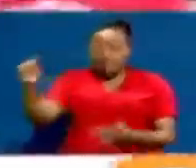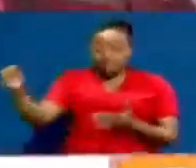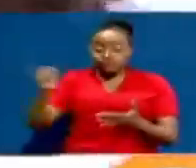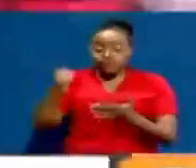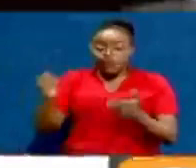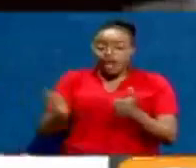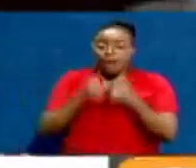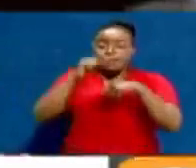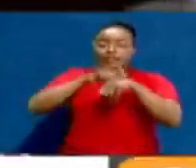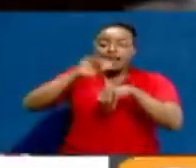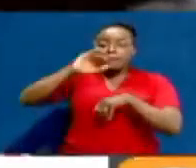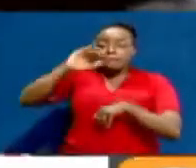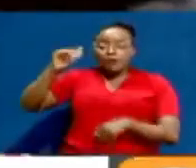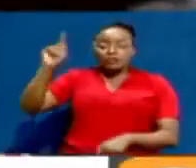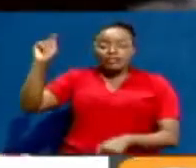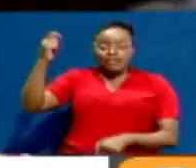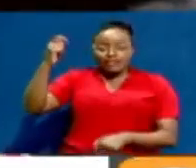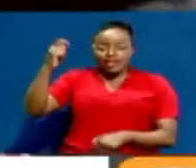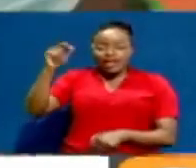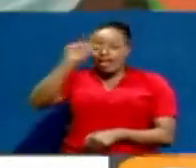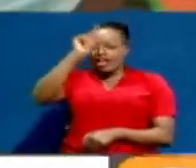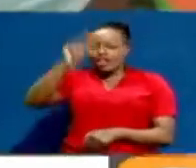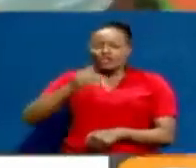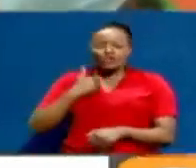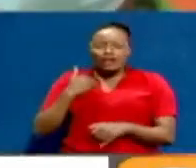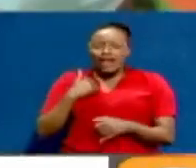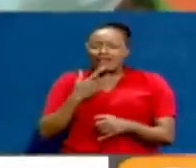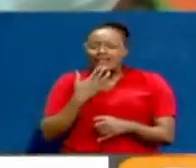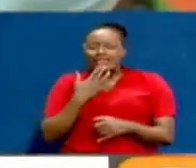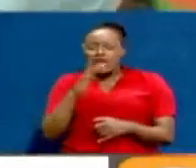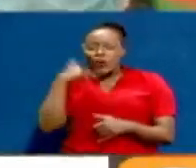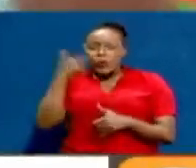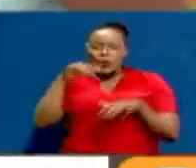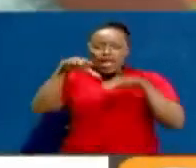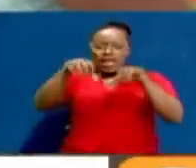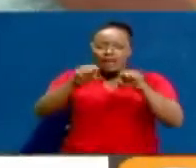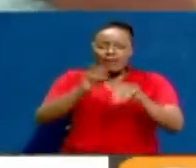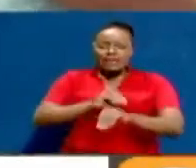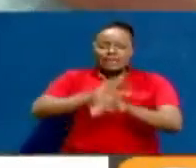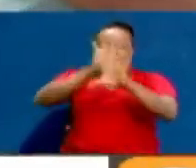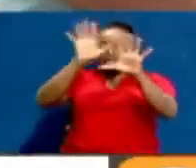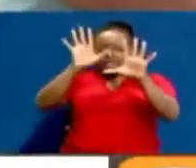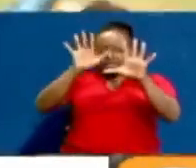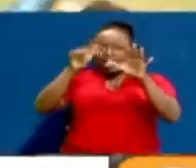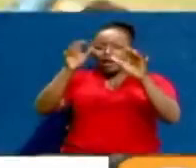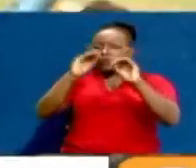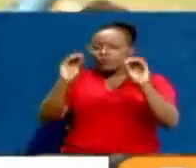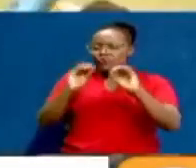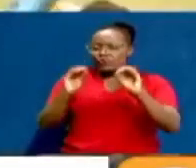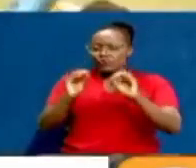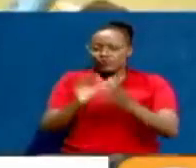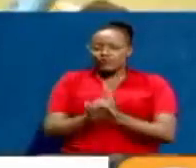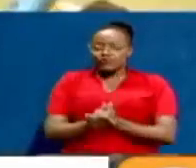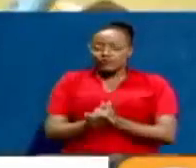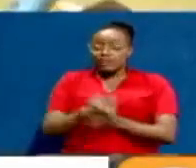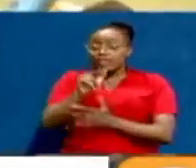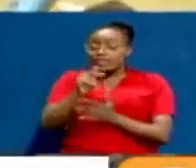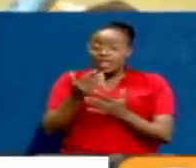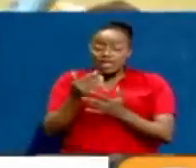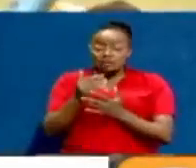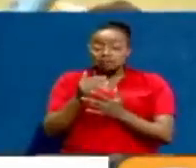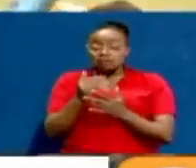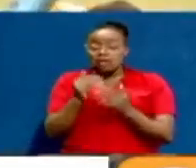time the Mount Kenya region is grappling with a succession headache with no clear heir apparent. Hili habari atawacha